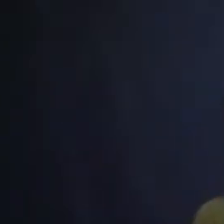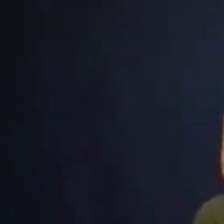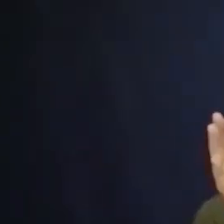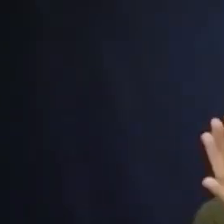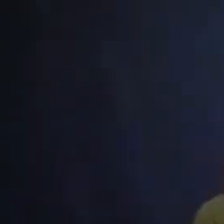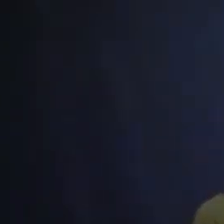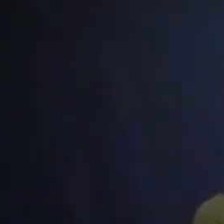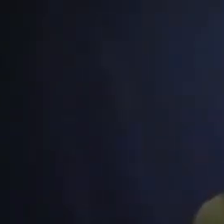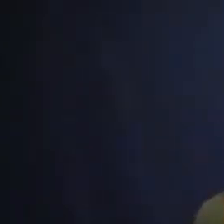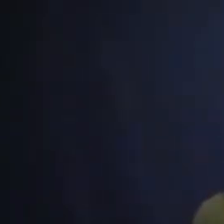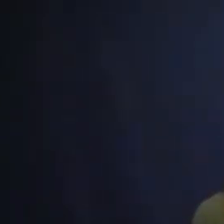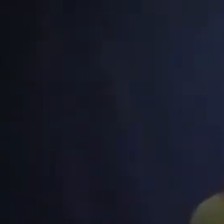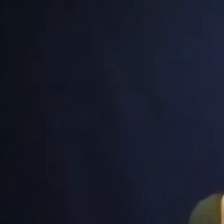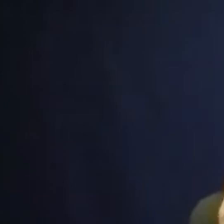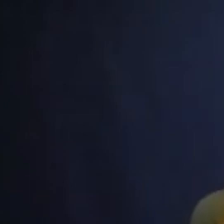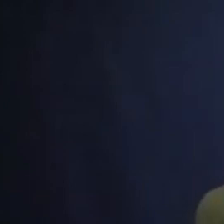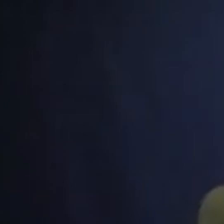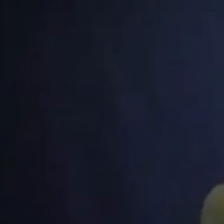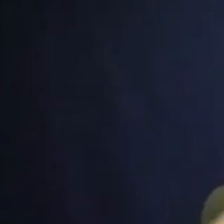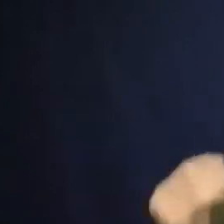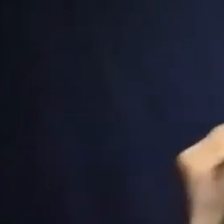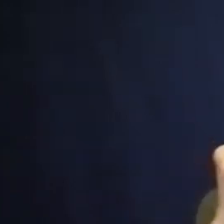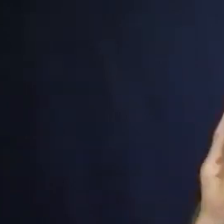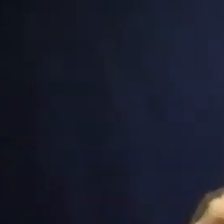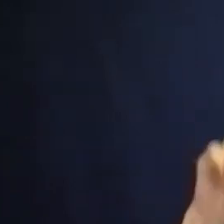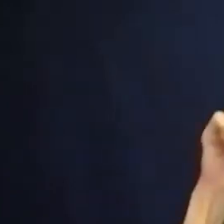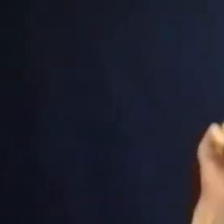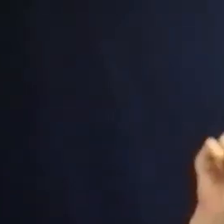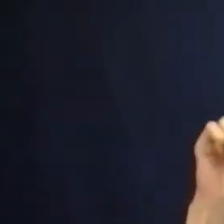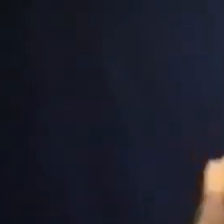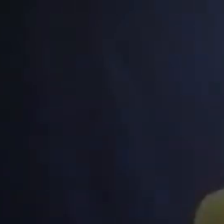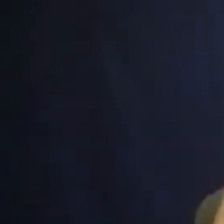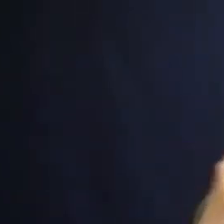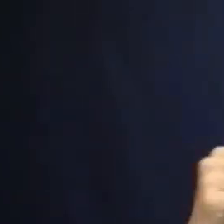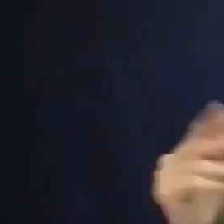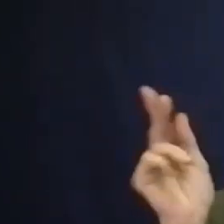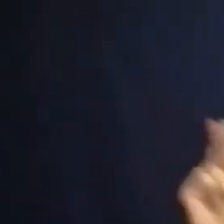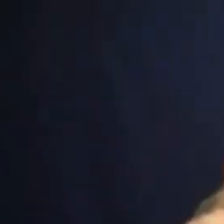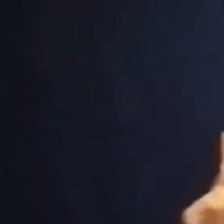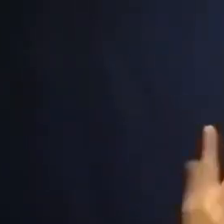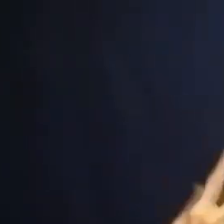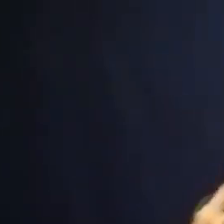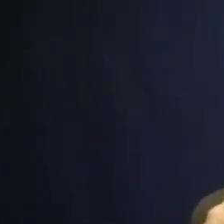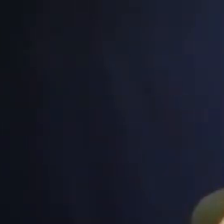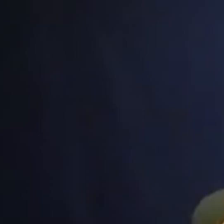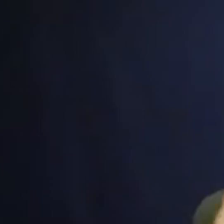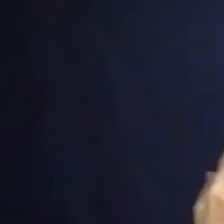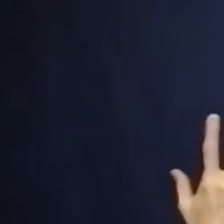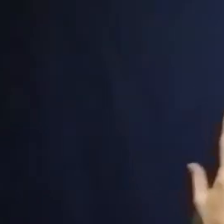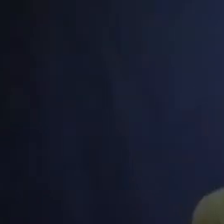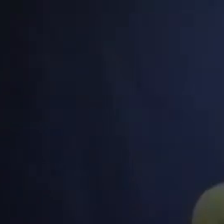to address the more than 1.1 million people who are stuck in institutional settings,